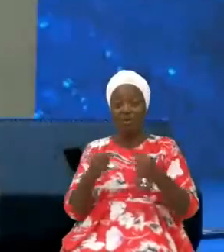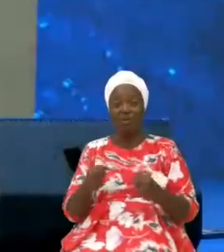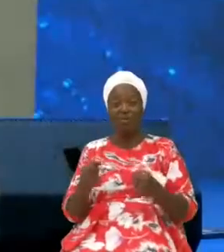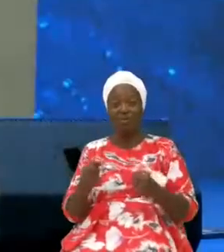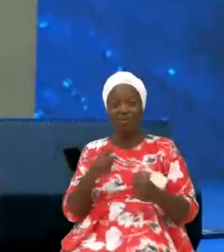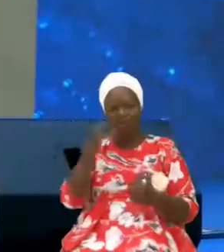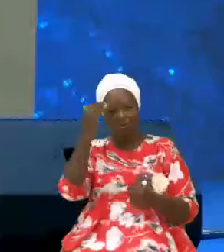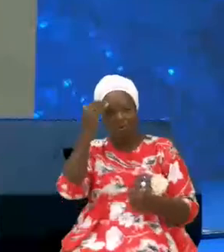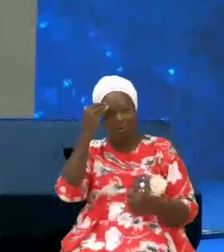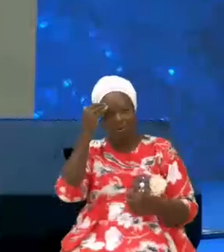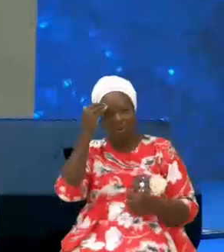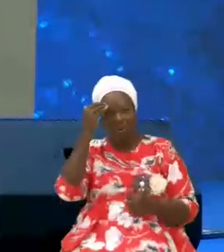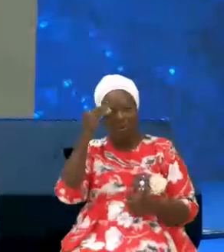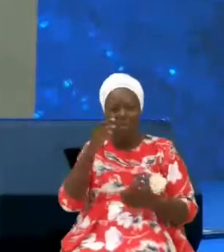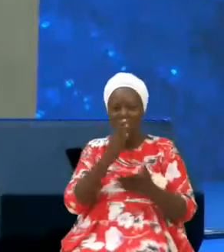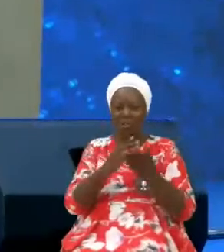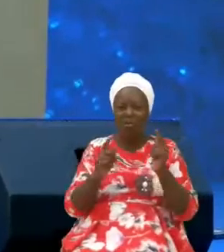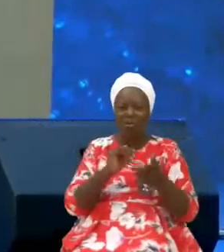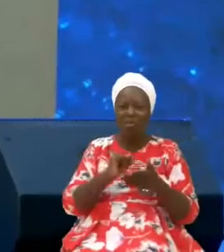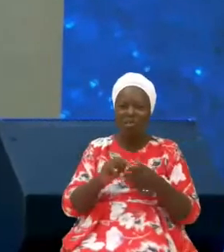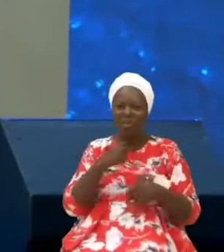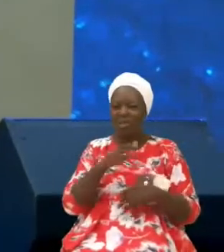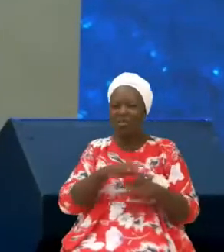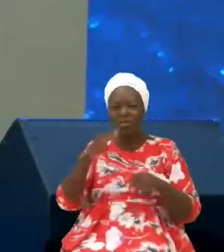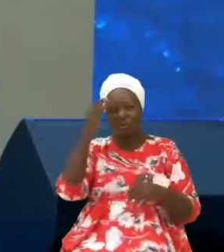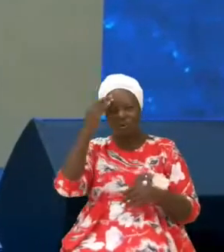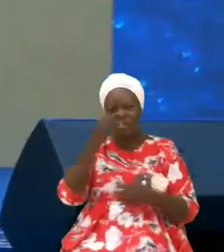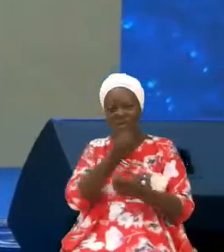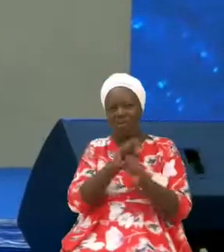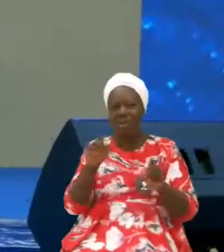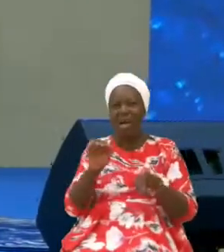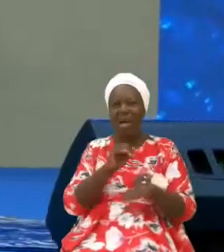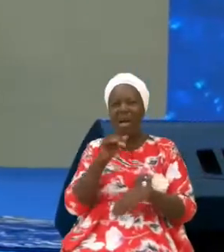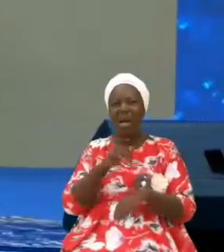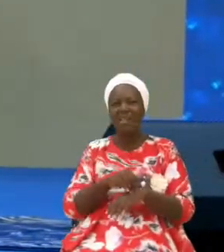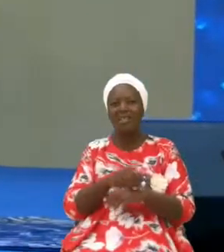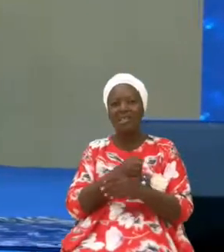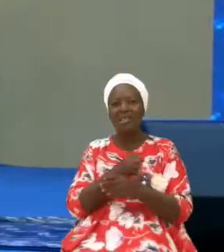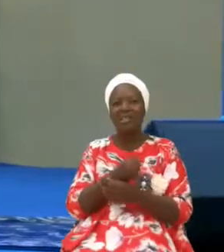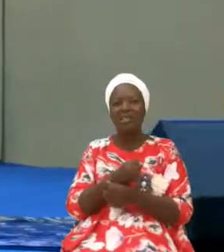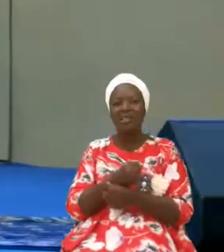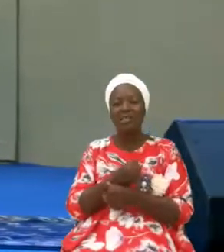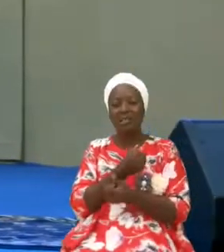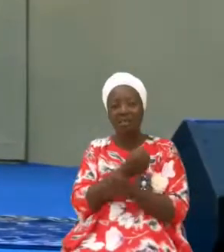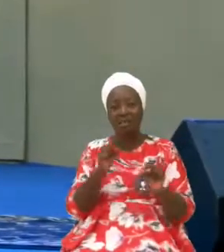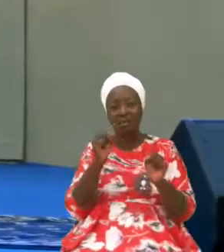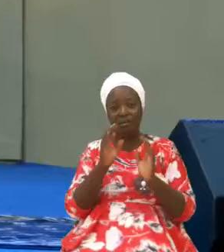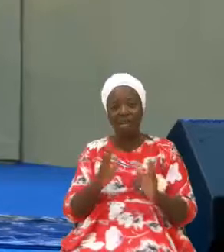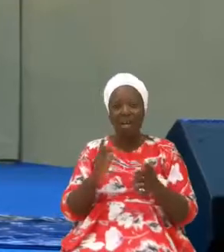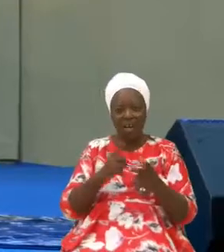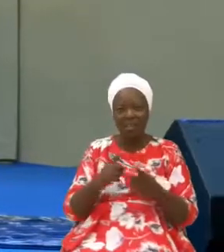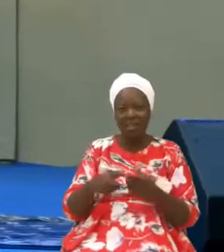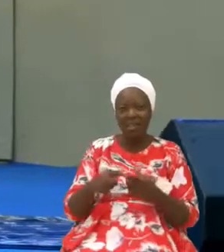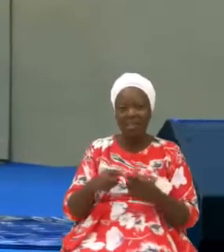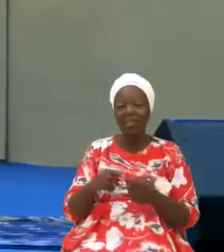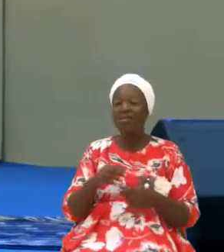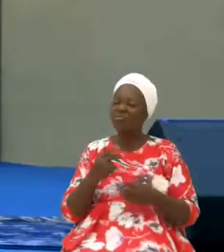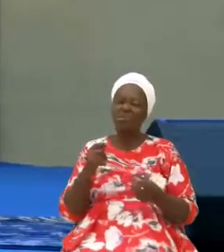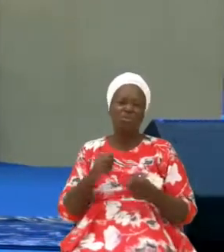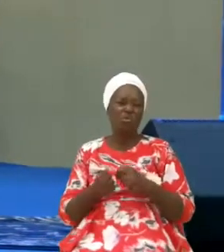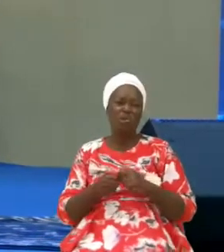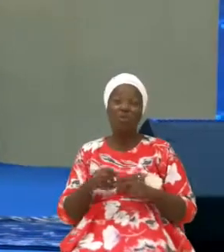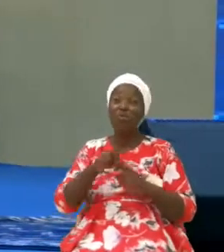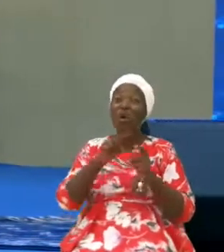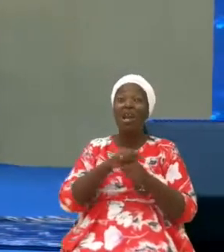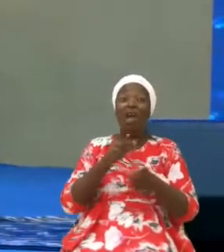come, you know, there's some people, they don't know salvation, Savior is here already. They say, well, we'll get it when